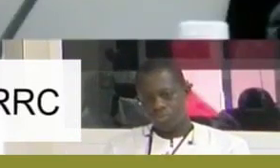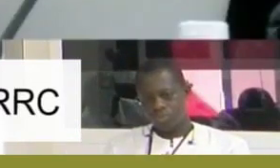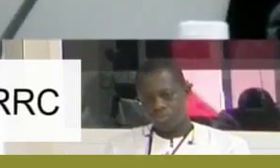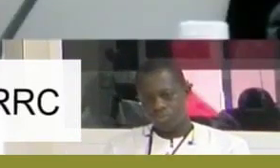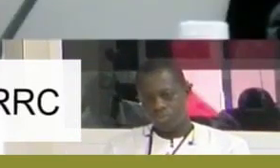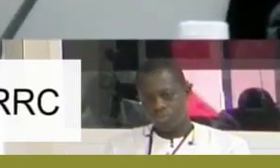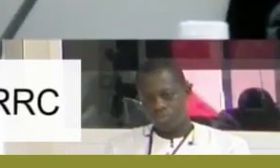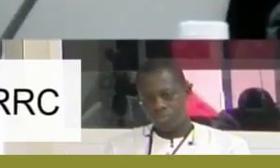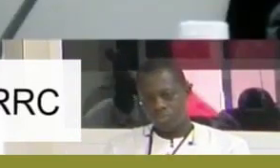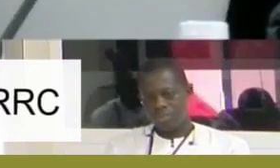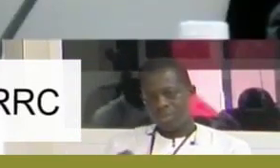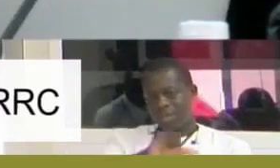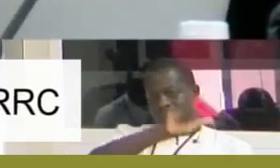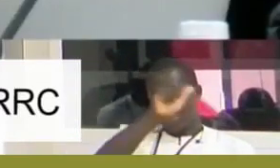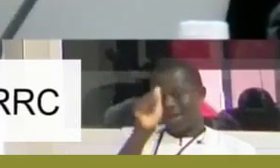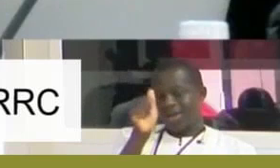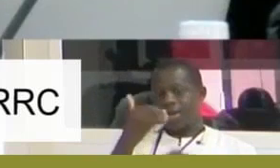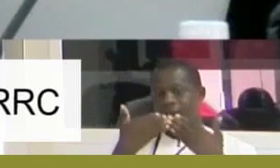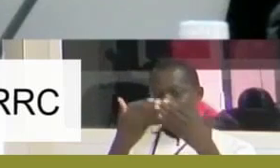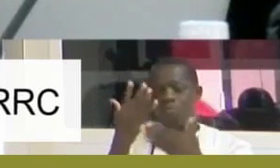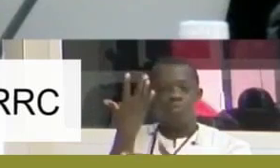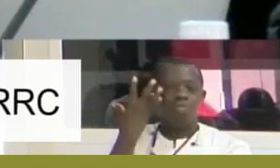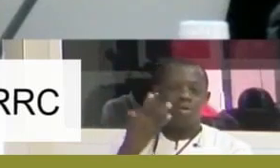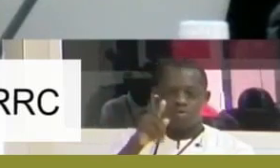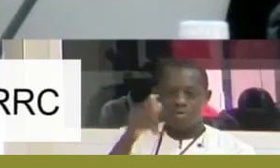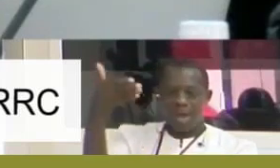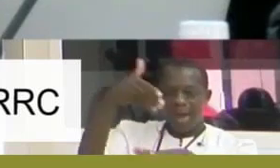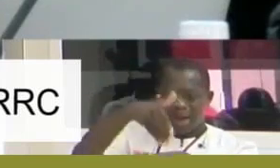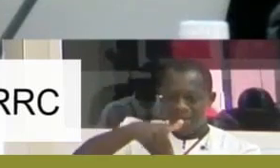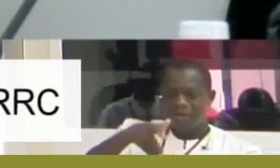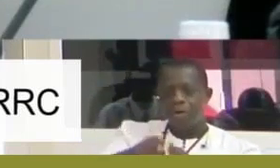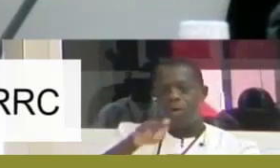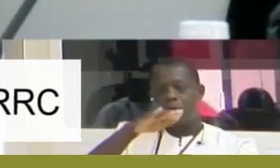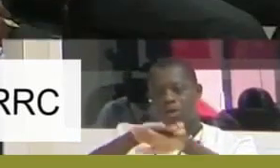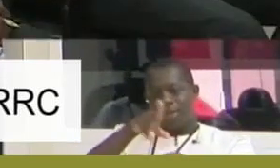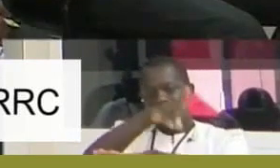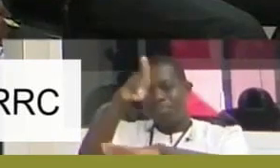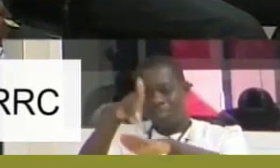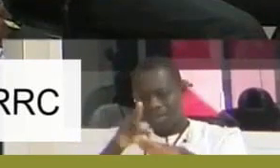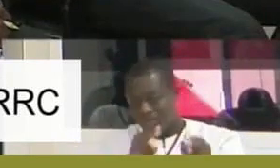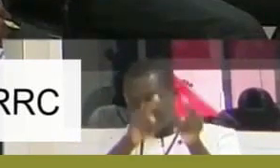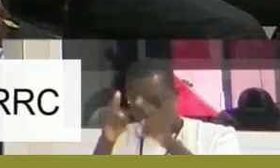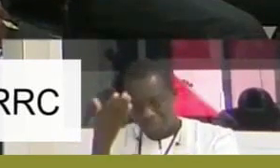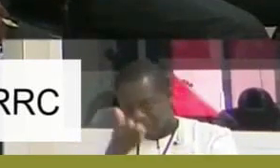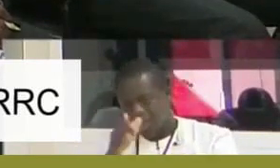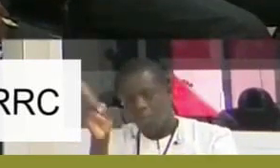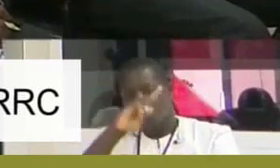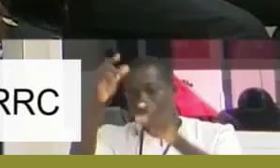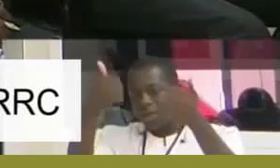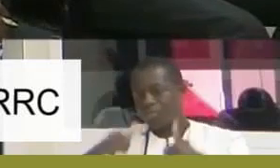And tell us, when you arrived at the range, what happened? Legi wax ñu bi ngeen eggé ci range bobu